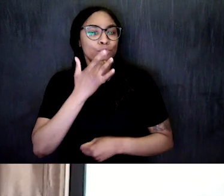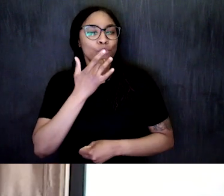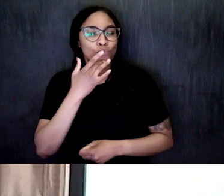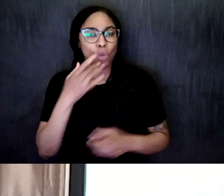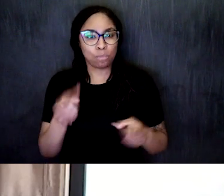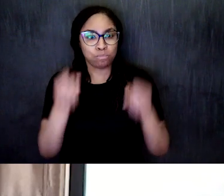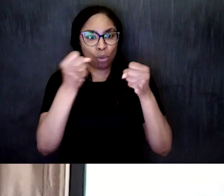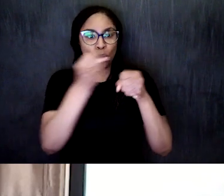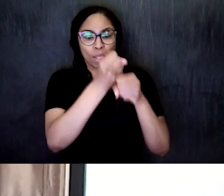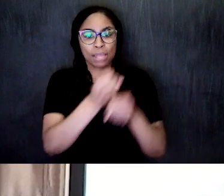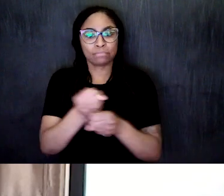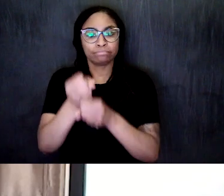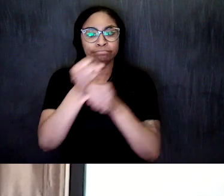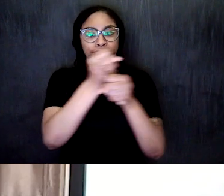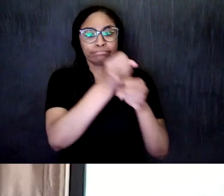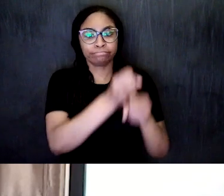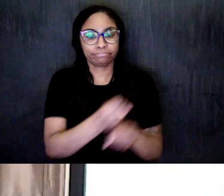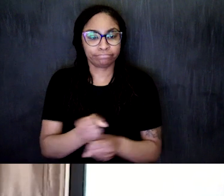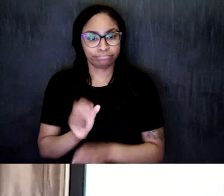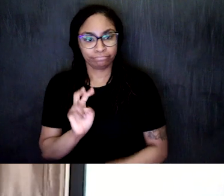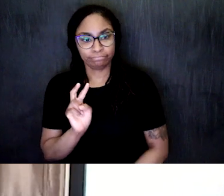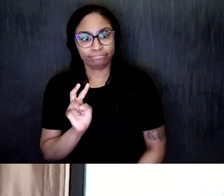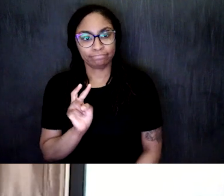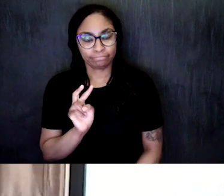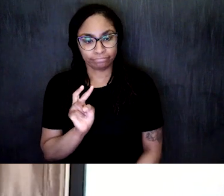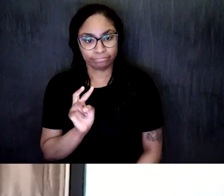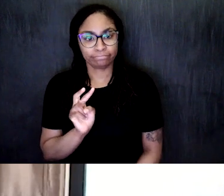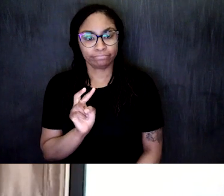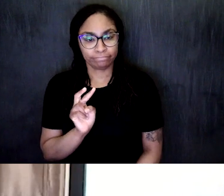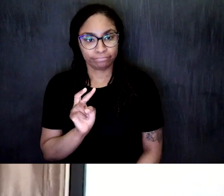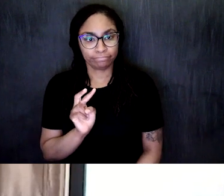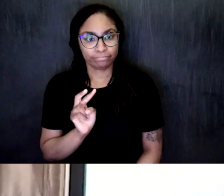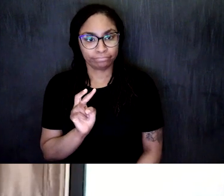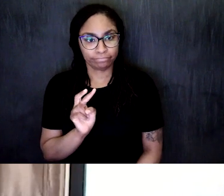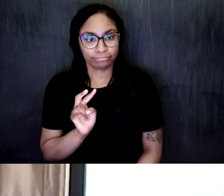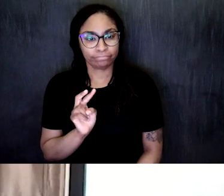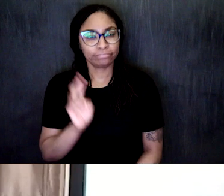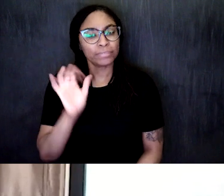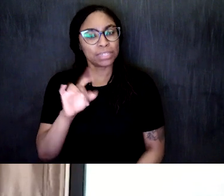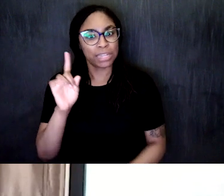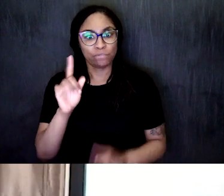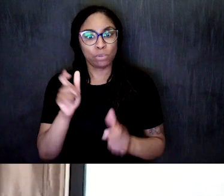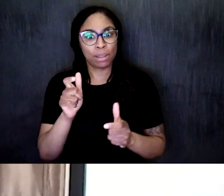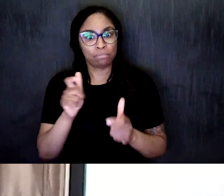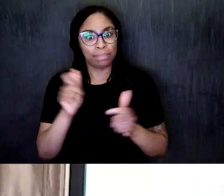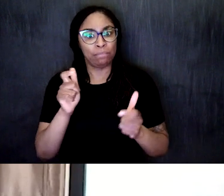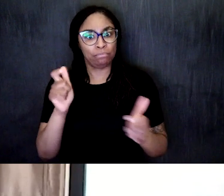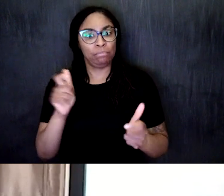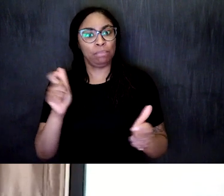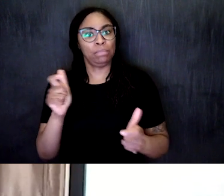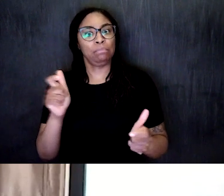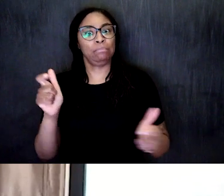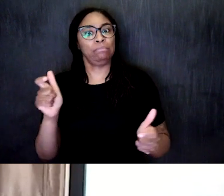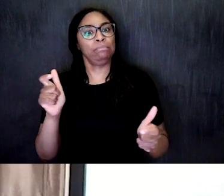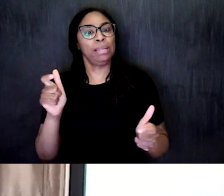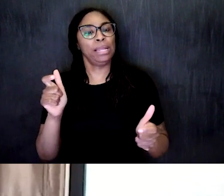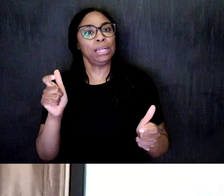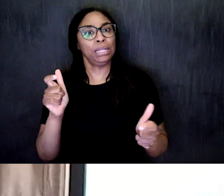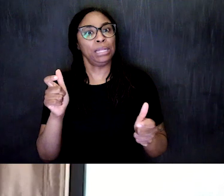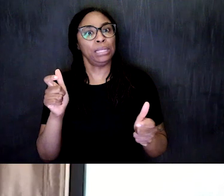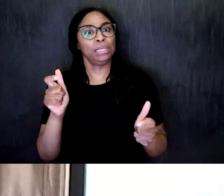like both. And circle around. And as you're circling, see if you can make the circle wider and